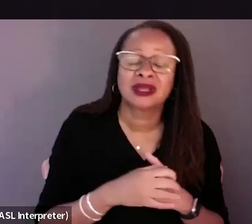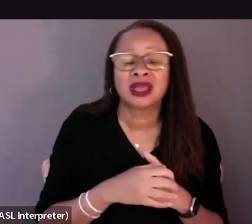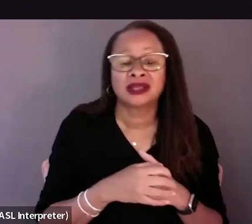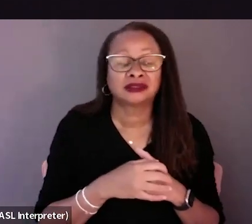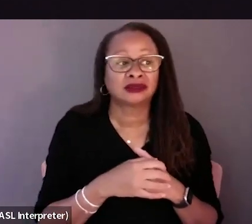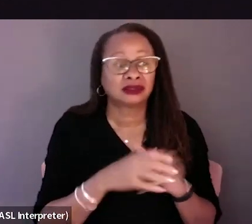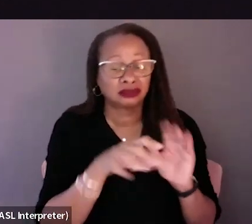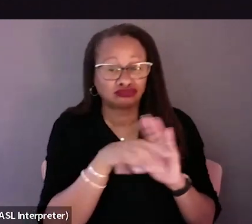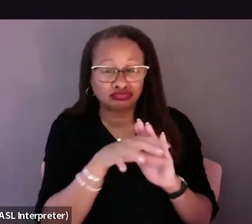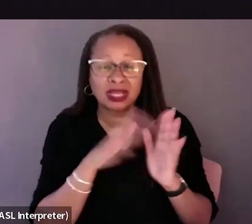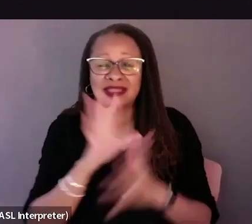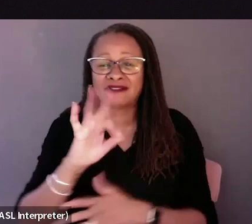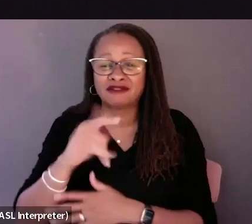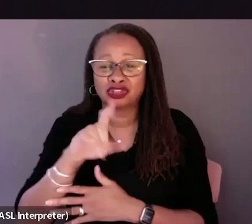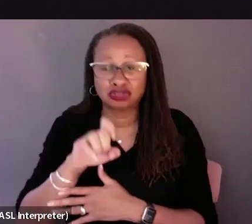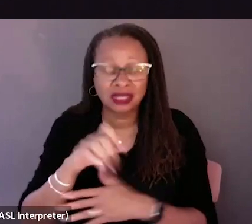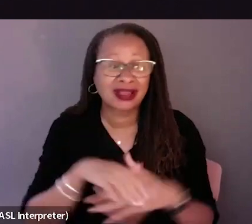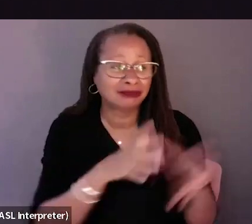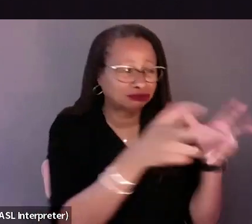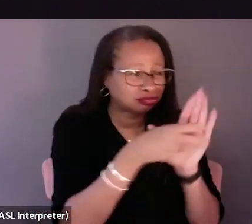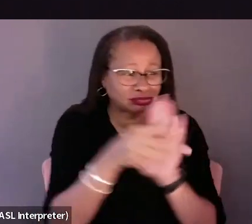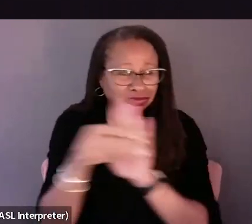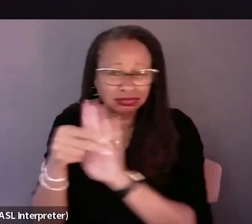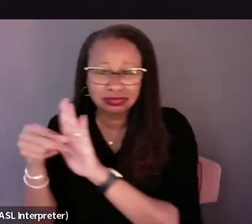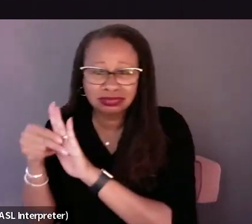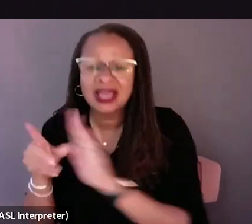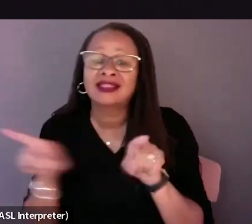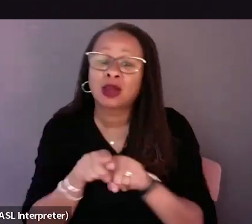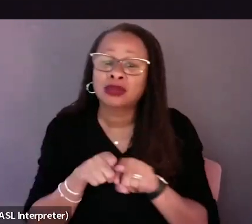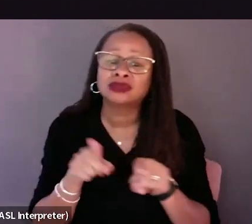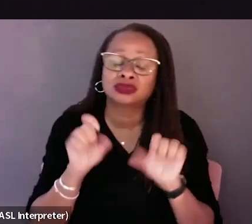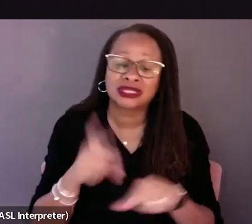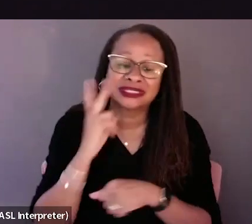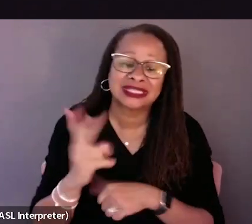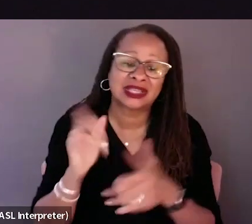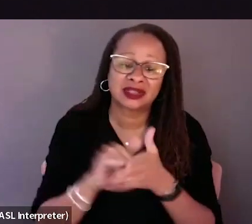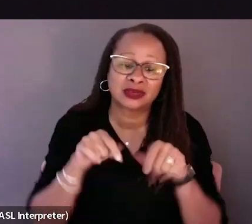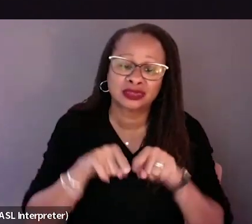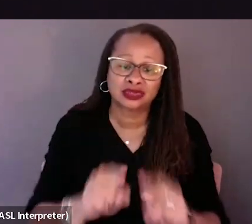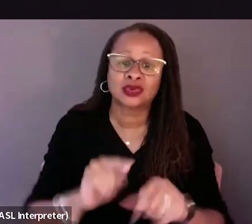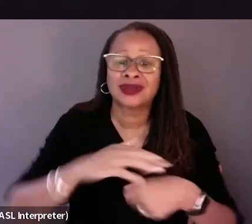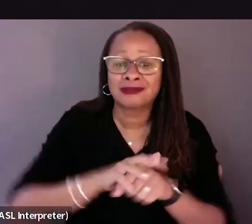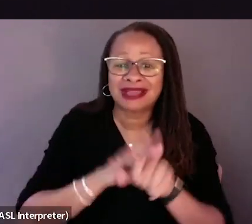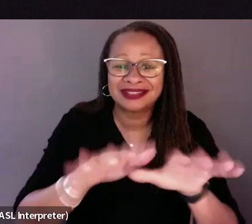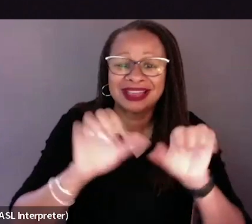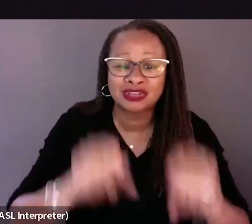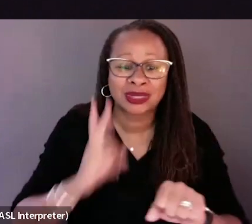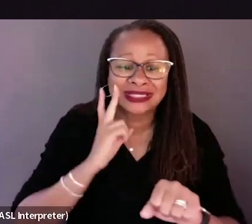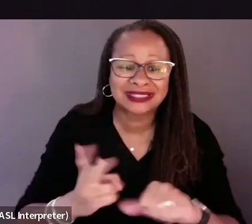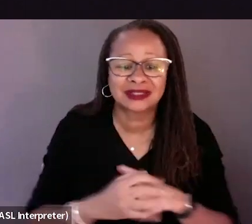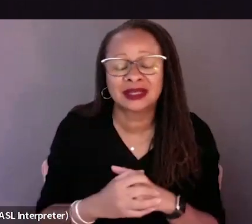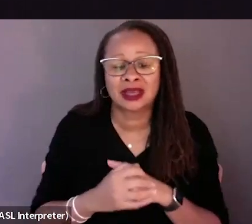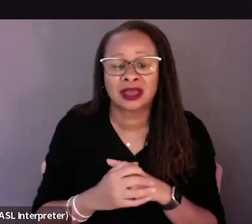virtually, in a footage. And you can also see. It was during pandemic, so you could see